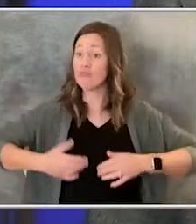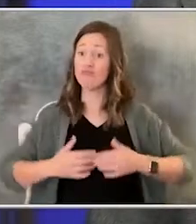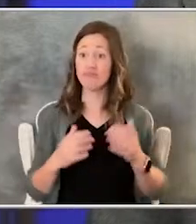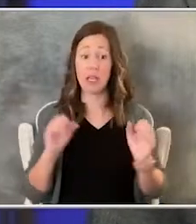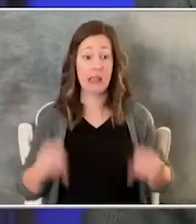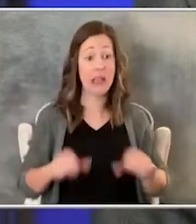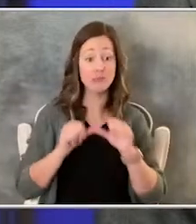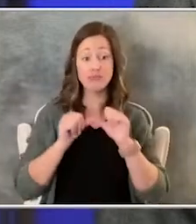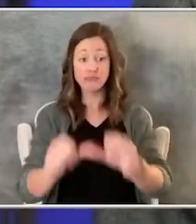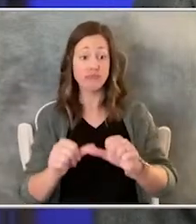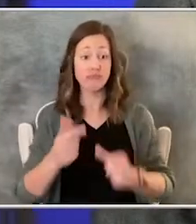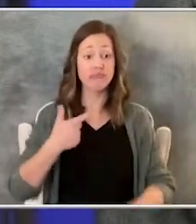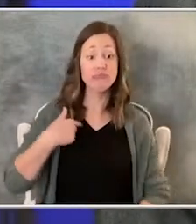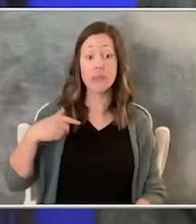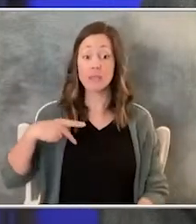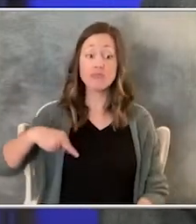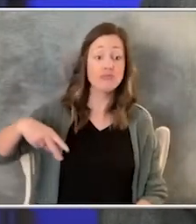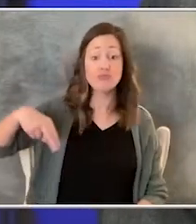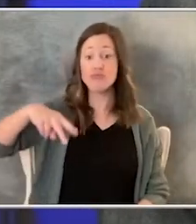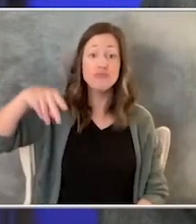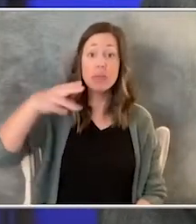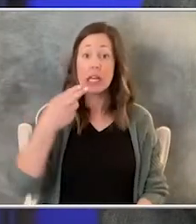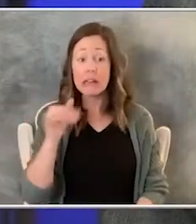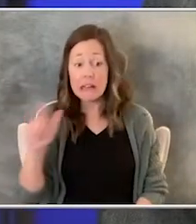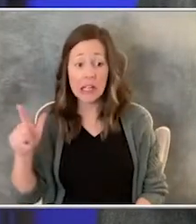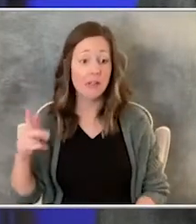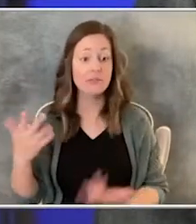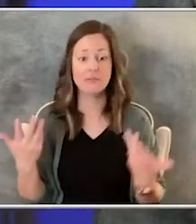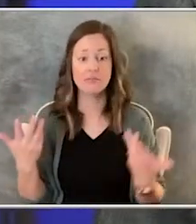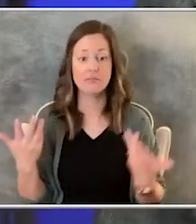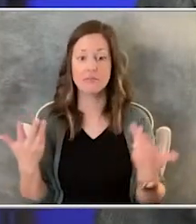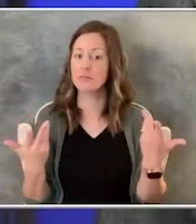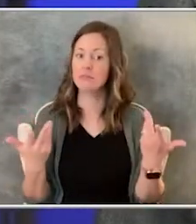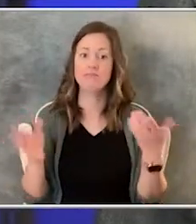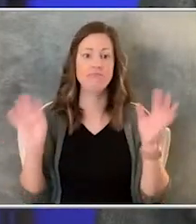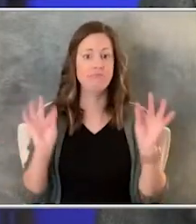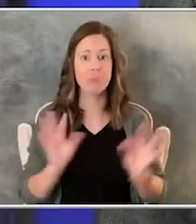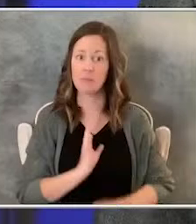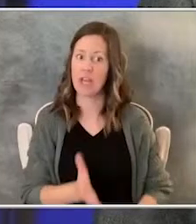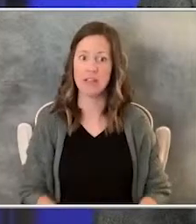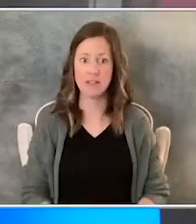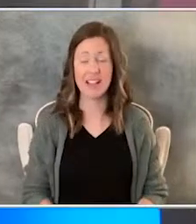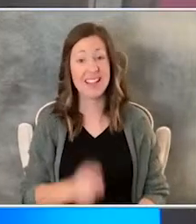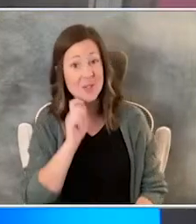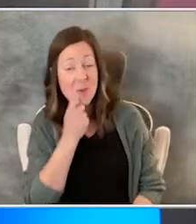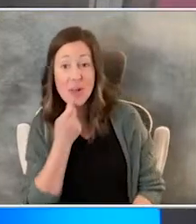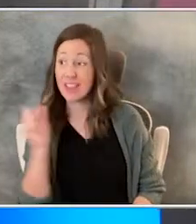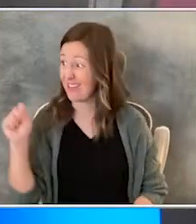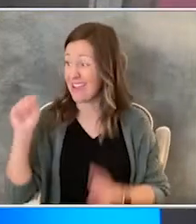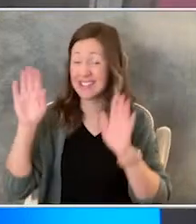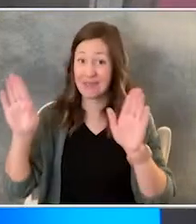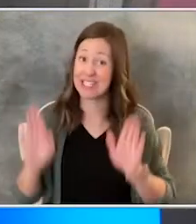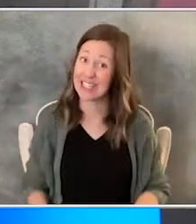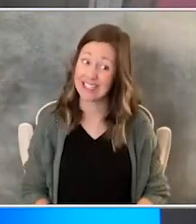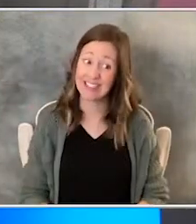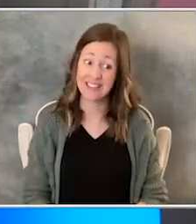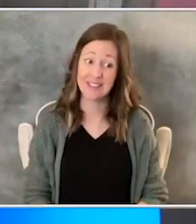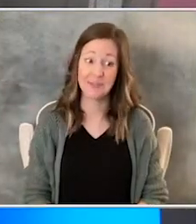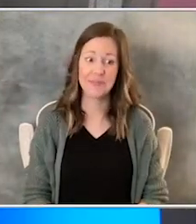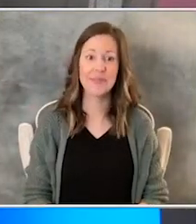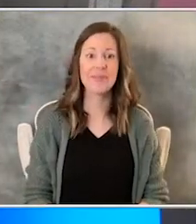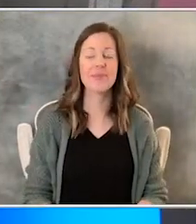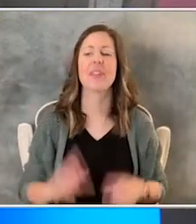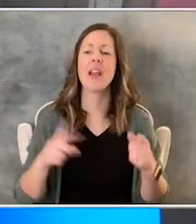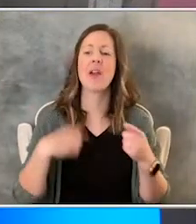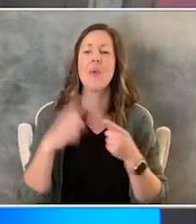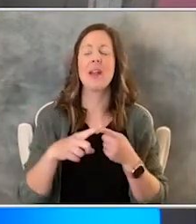minor shifting, replacing all the doors, taking out the carpets, nailing down hardwood floors. We have some work at our house. Can you come